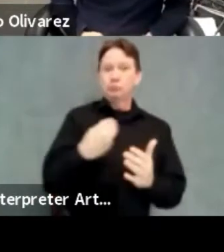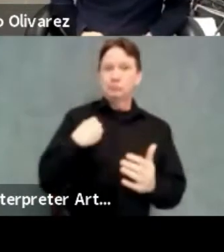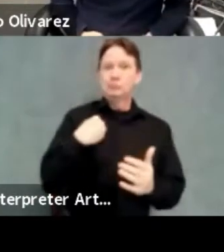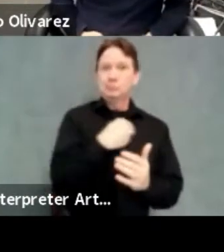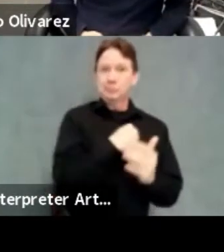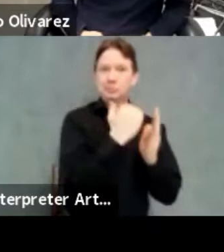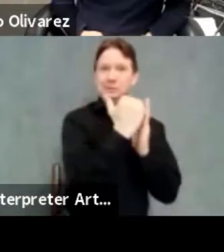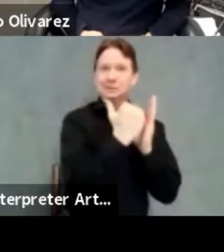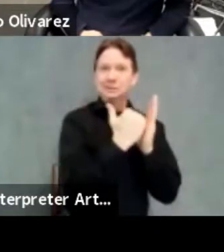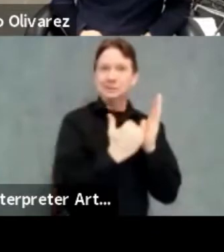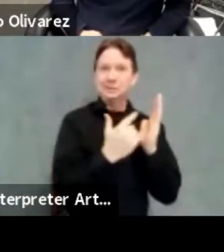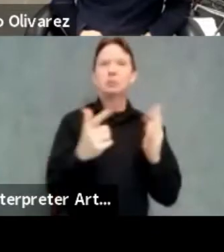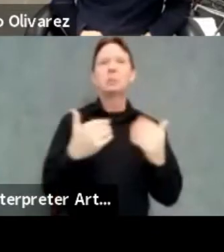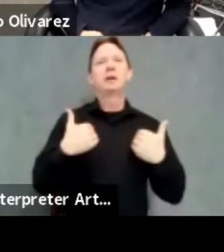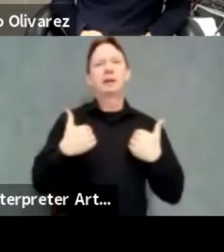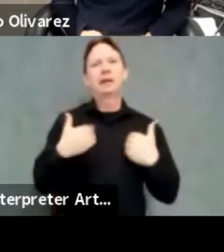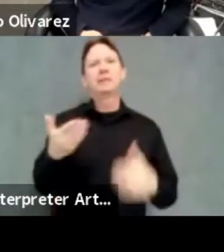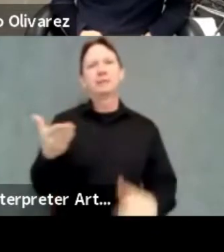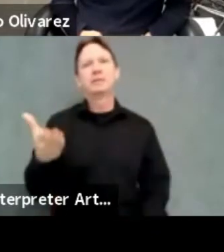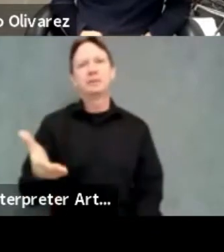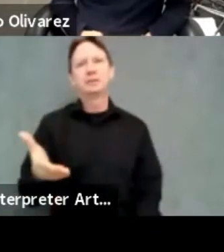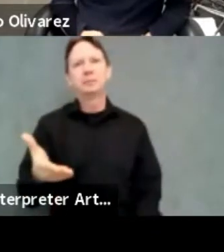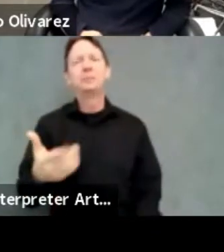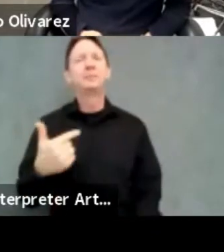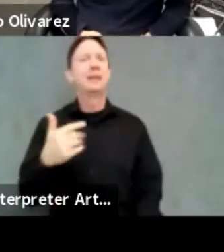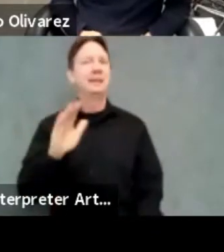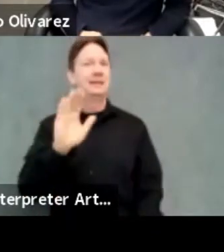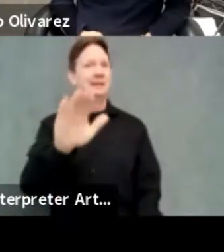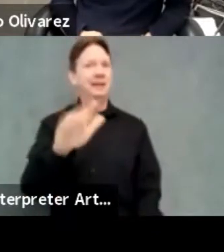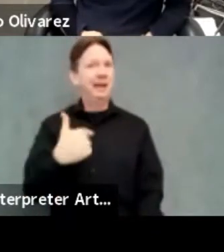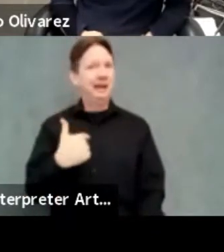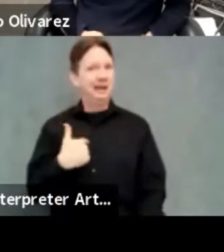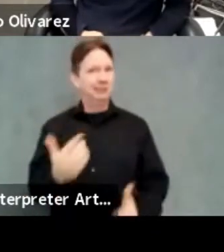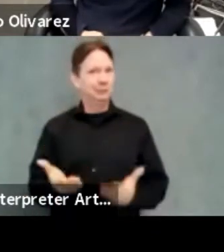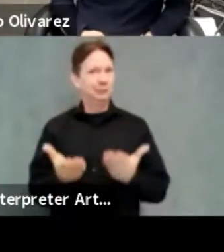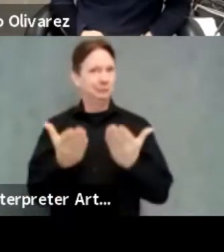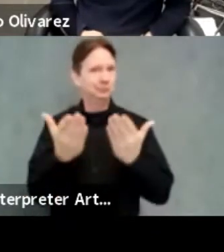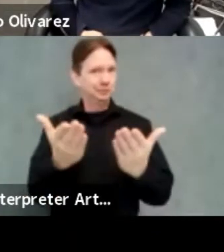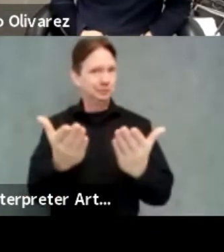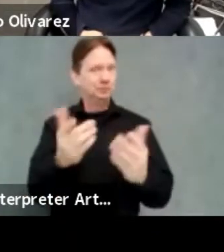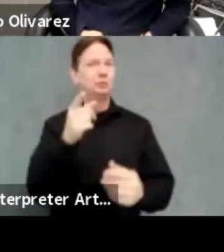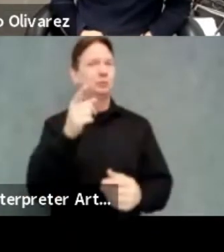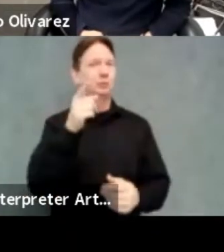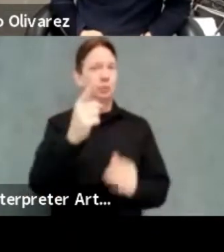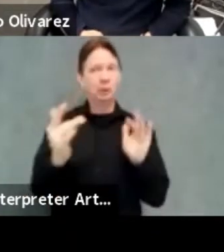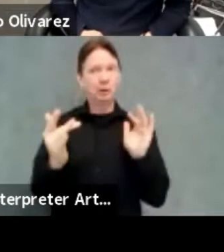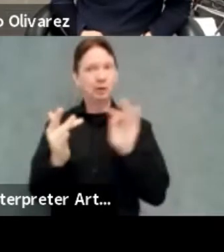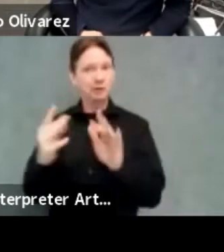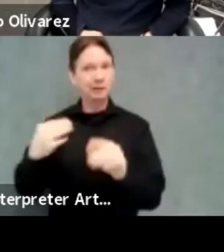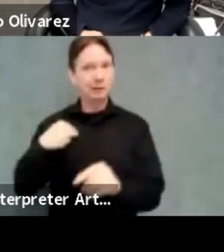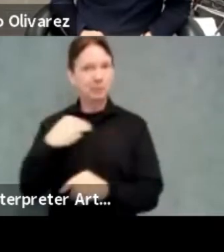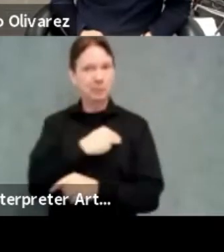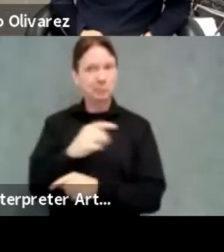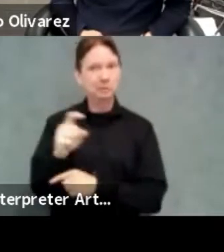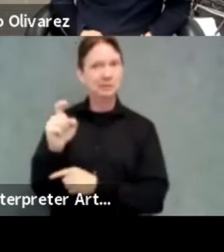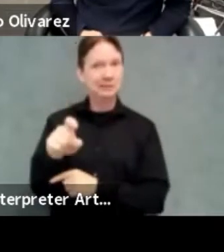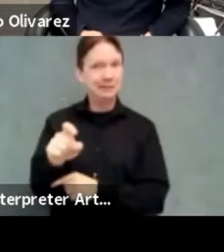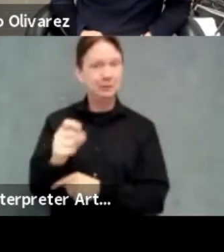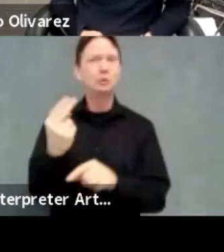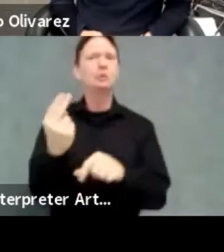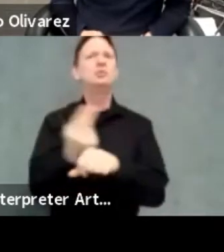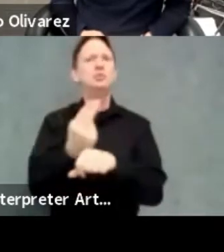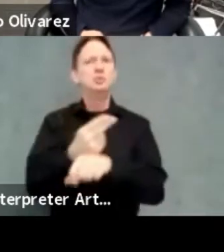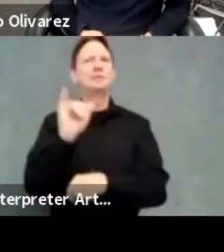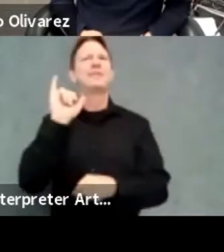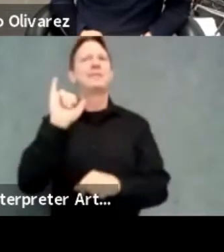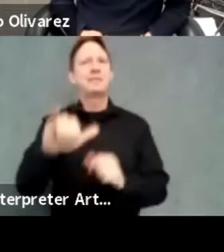that the best way to contact members is through the listserv, because members are automatically updated to that as they join your SIG. So it's in real time that you'll see